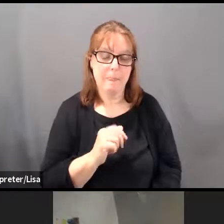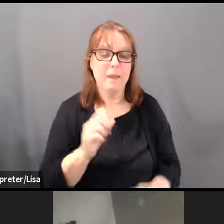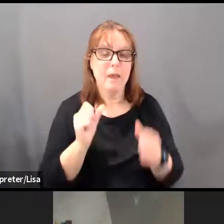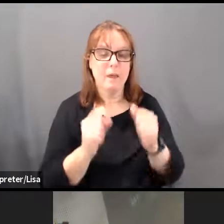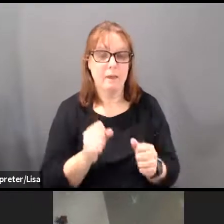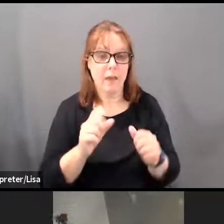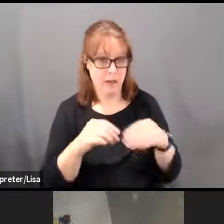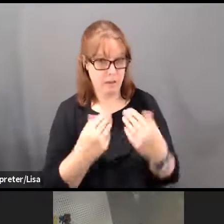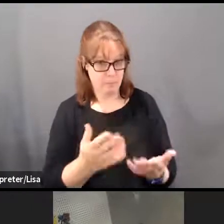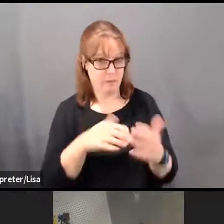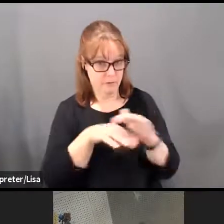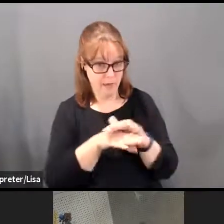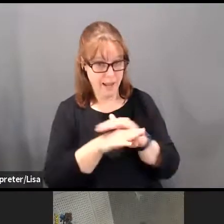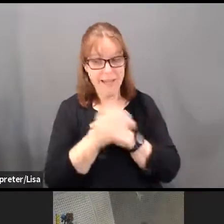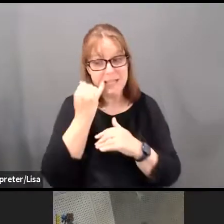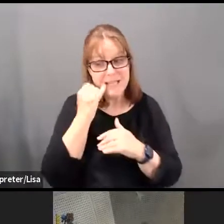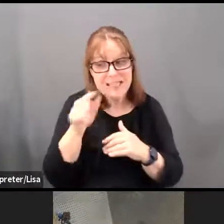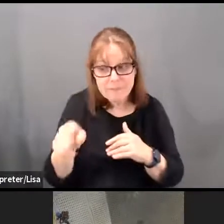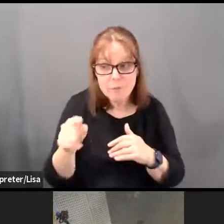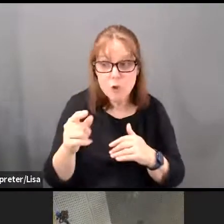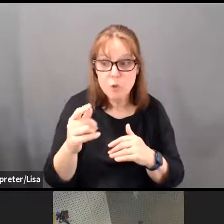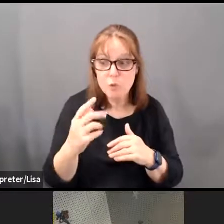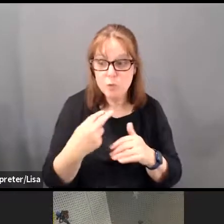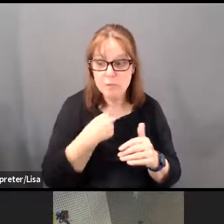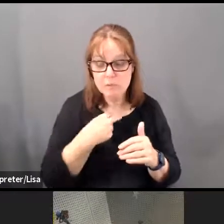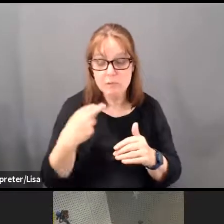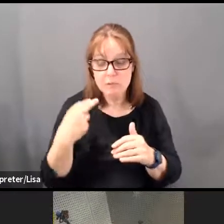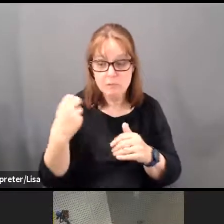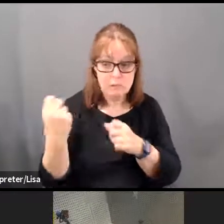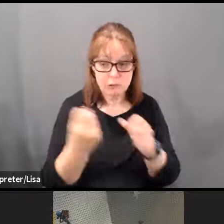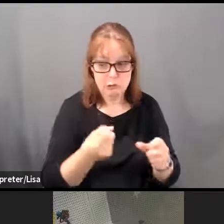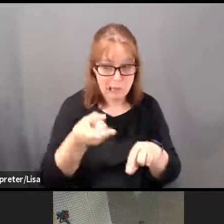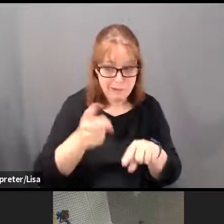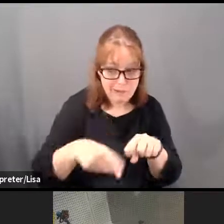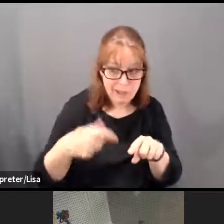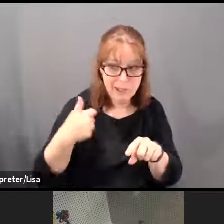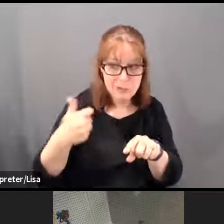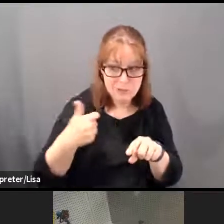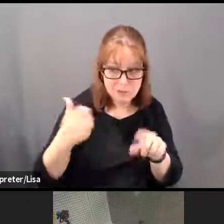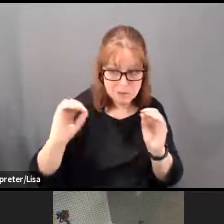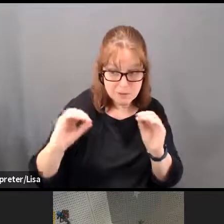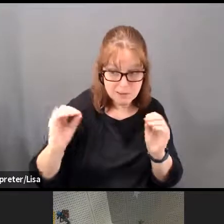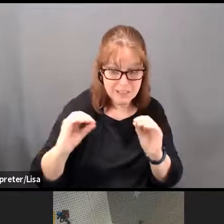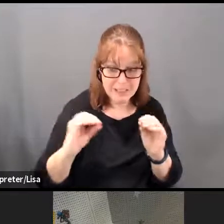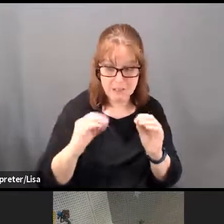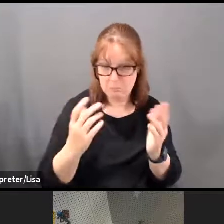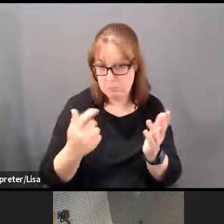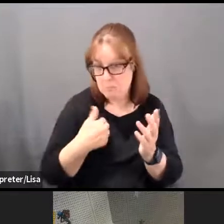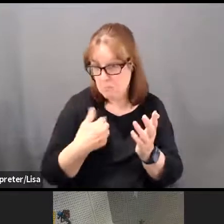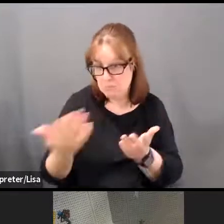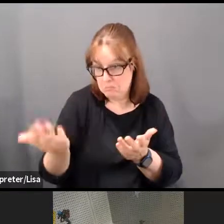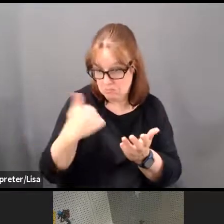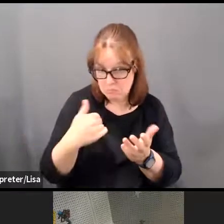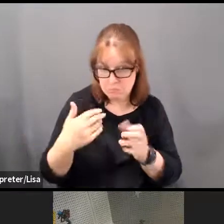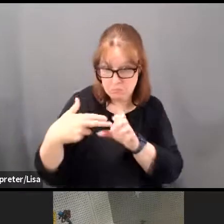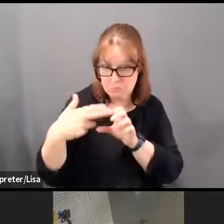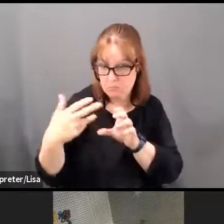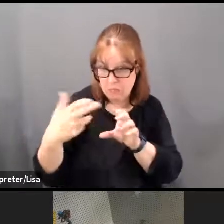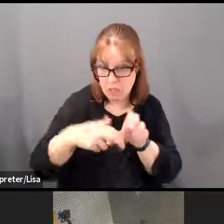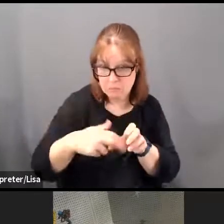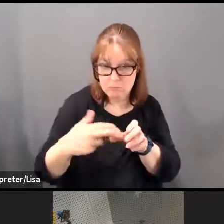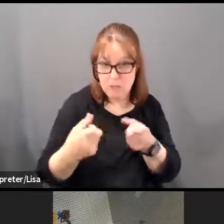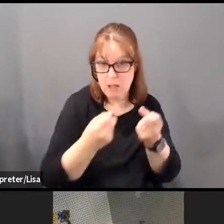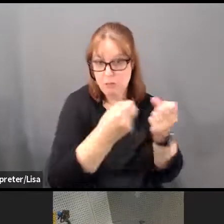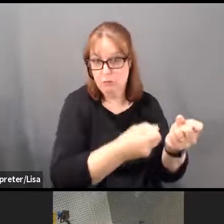vaccine? Like, if someone doesn't have transportation, can I provide the transportation? Can I be the person who gets you there? And, the